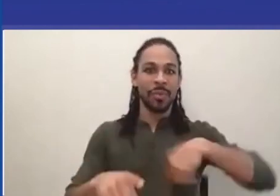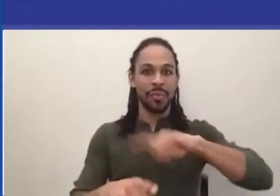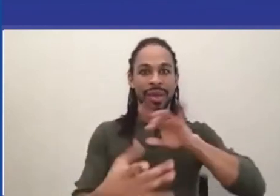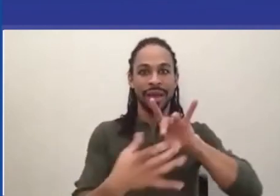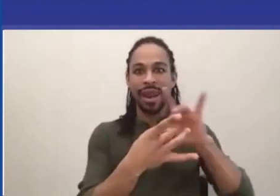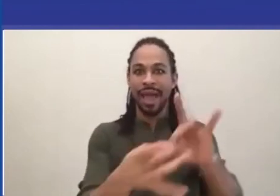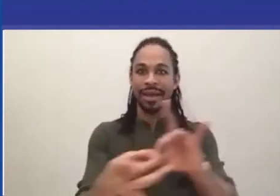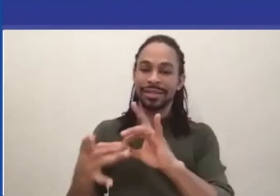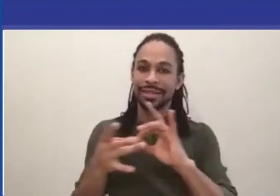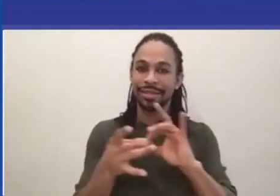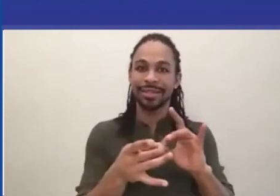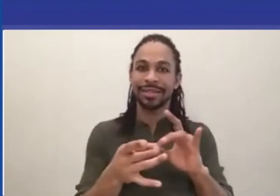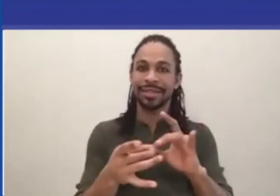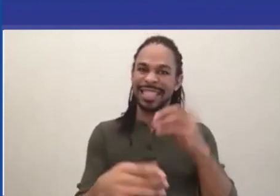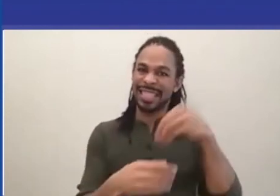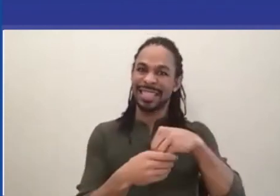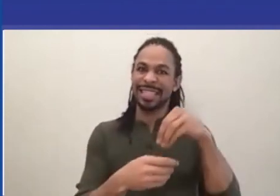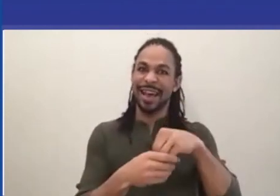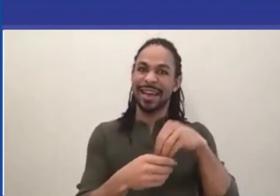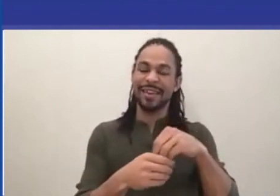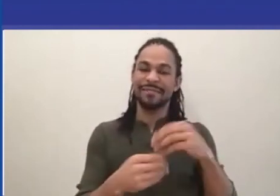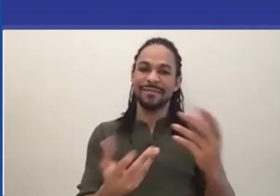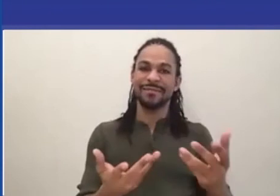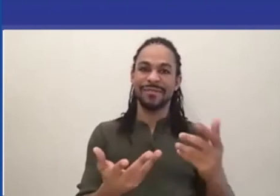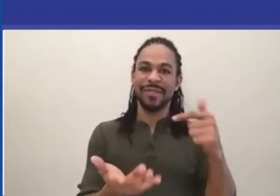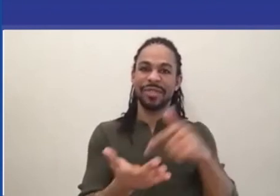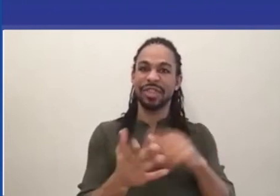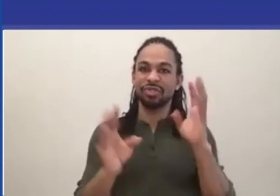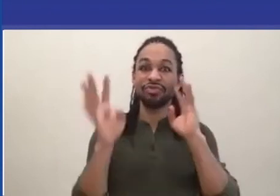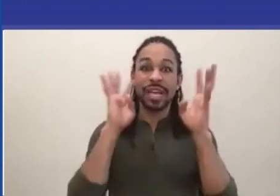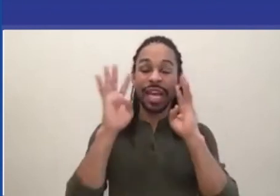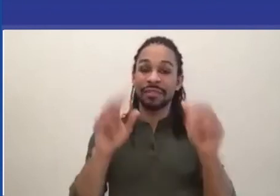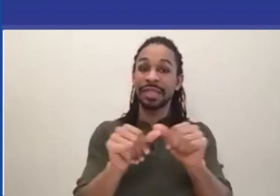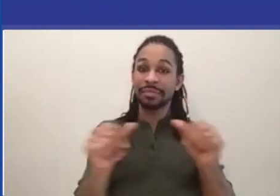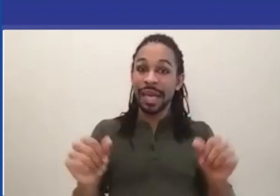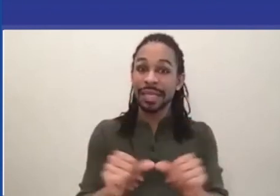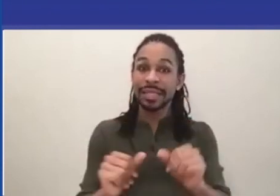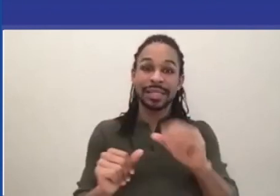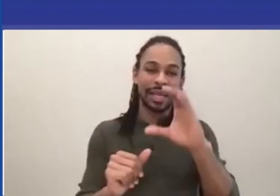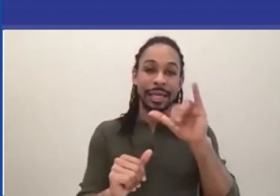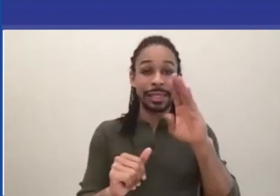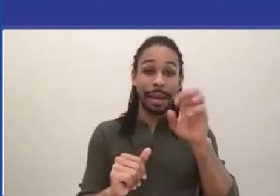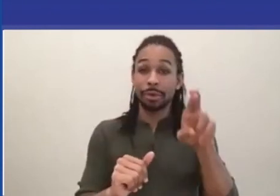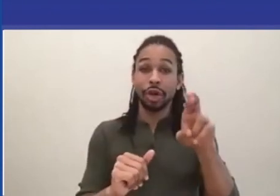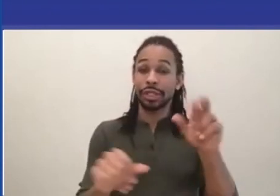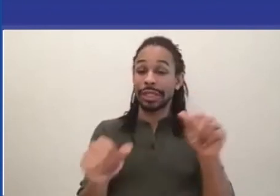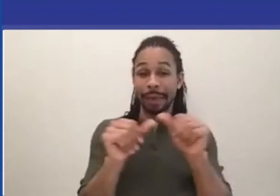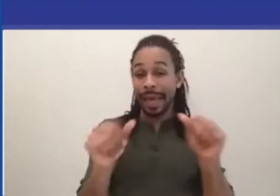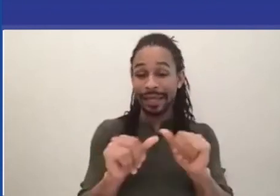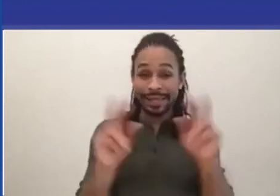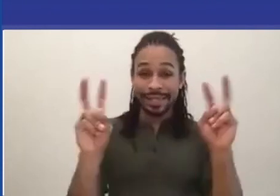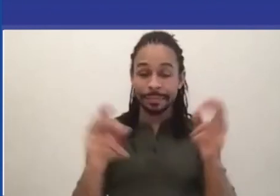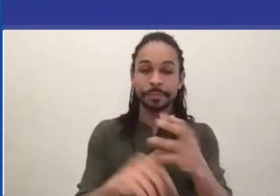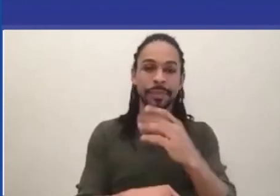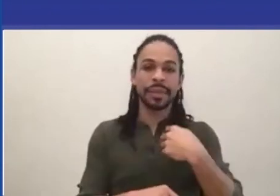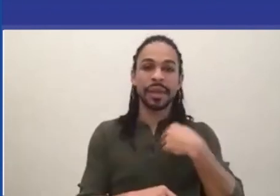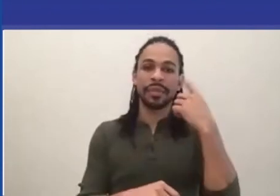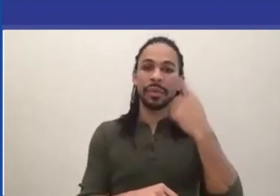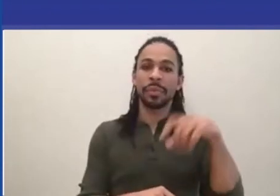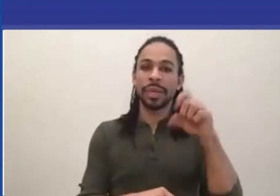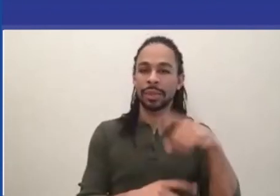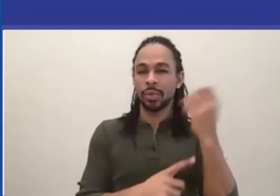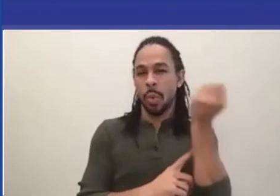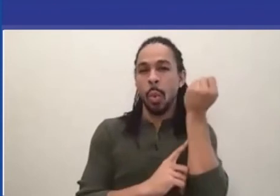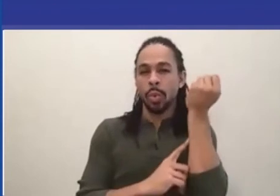inside of this created space, inside of the cyberspace. And I think that we need to hold on to that. It has also shown me, and I've